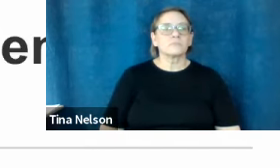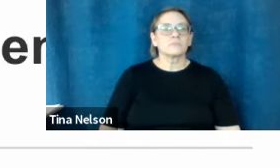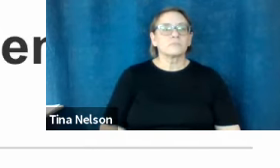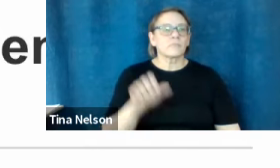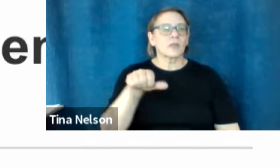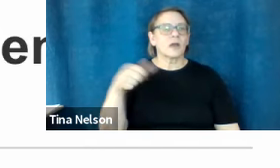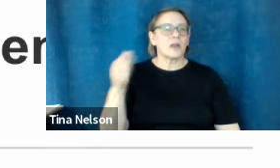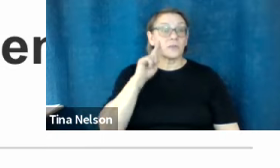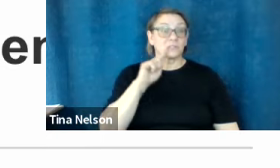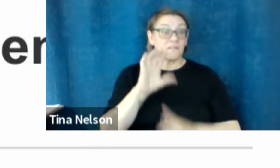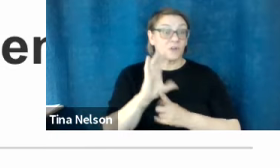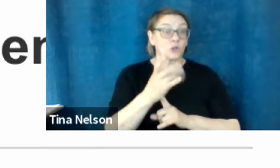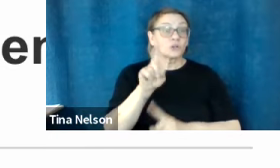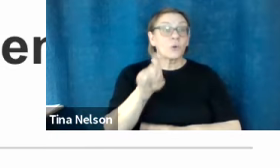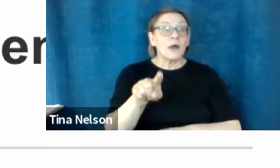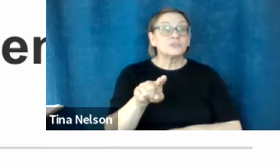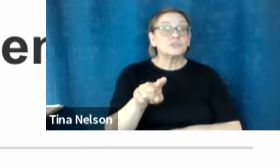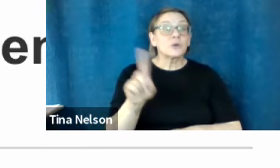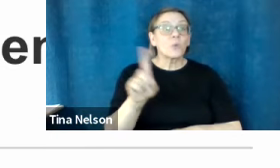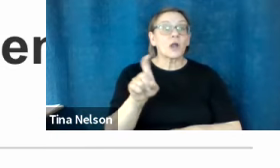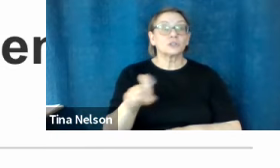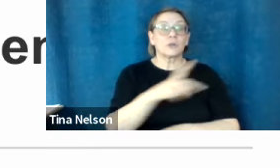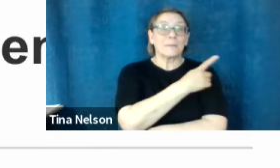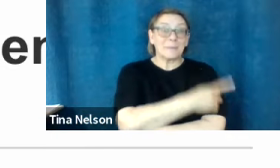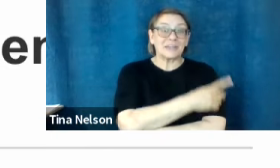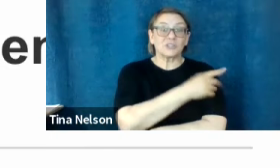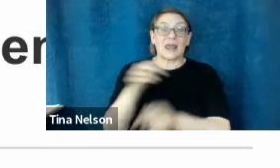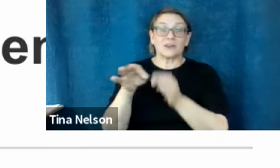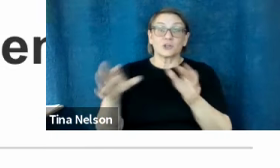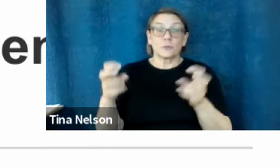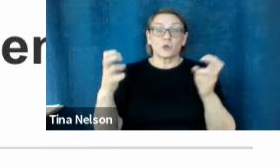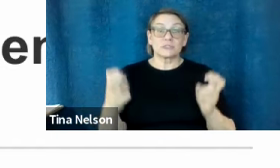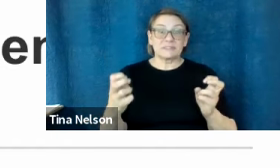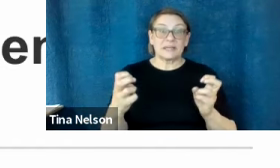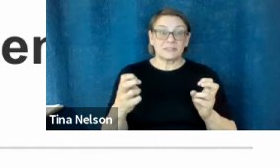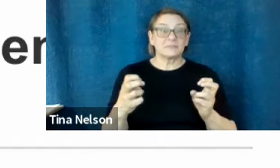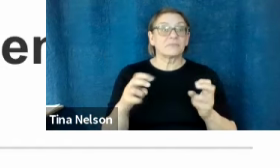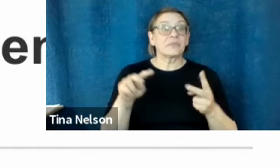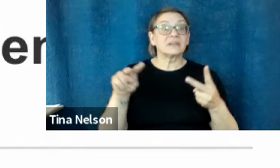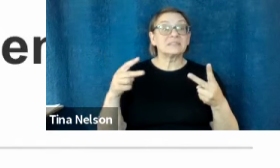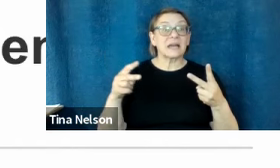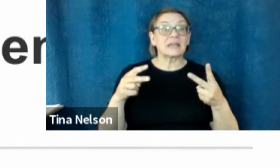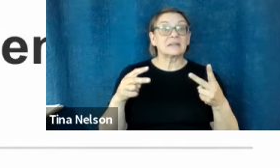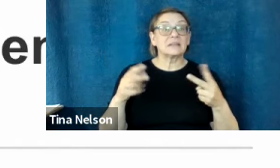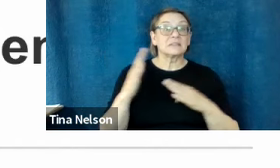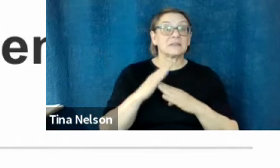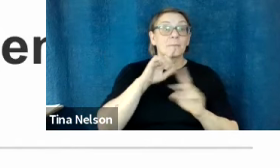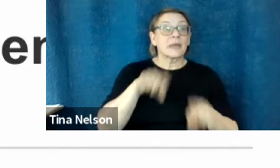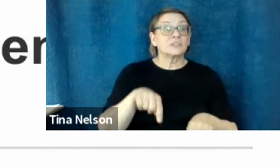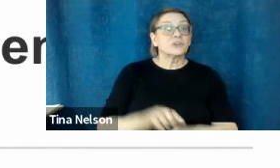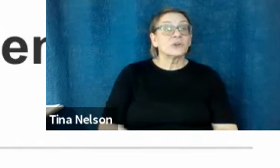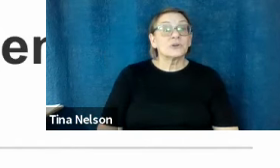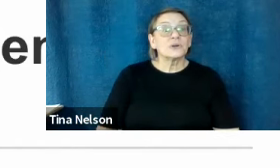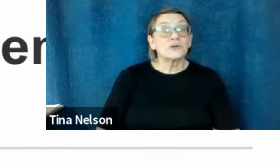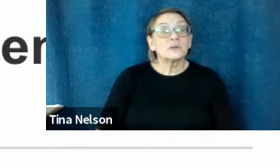Another deaf culture question: where should the patient and interpreter sit? So number 2 here is the leading answer.